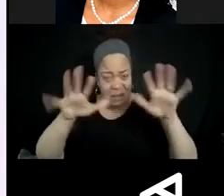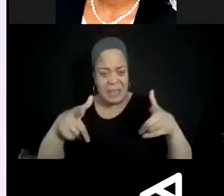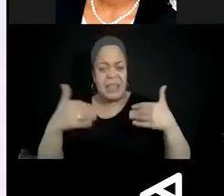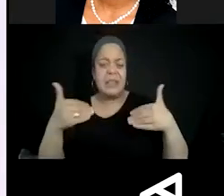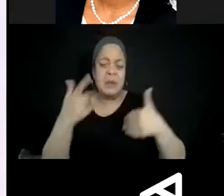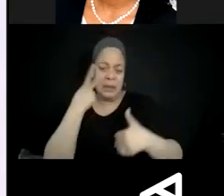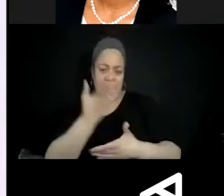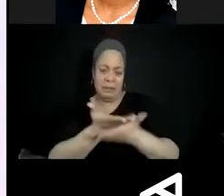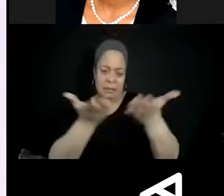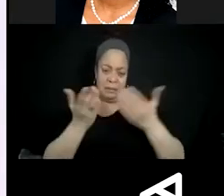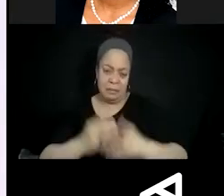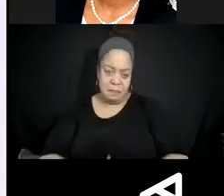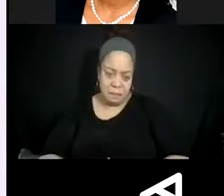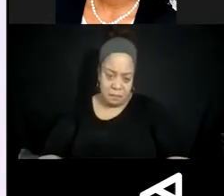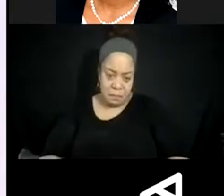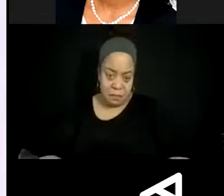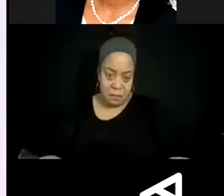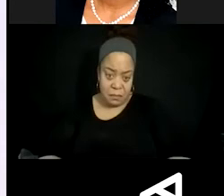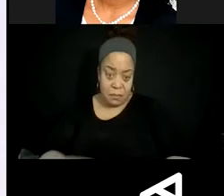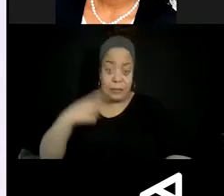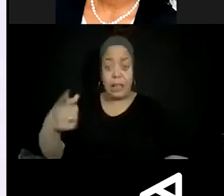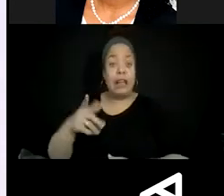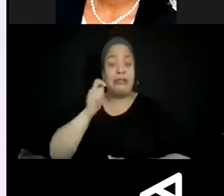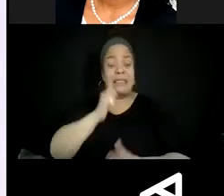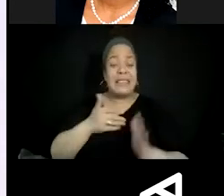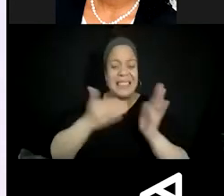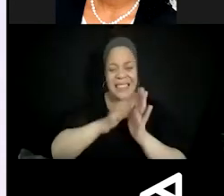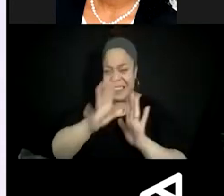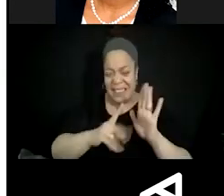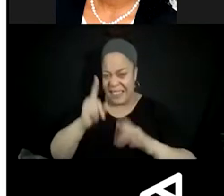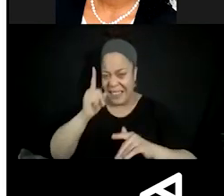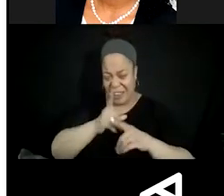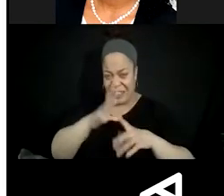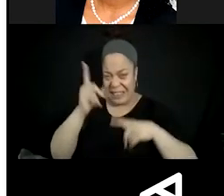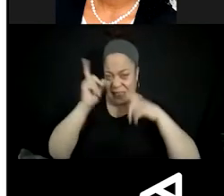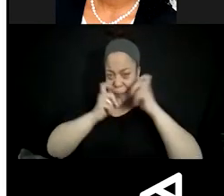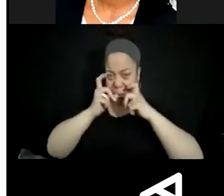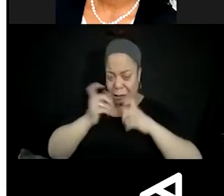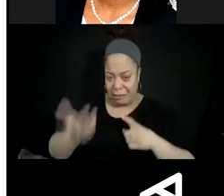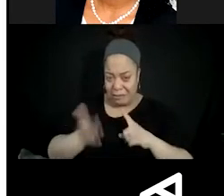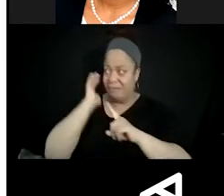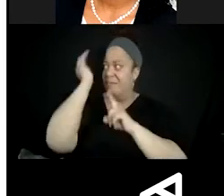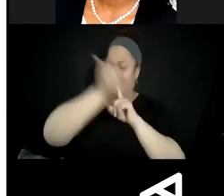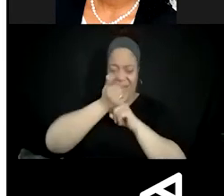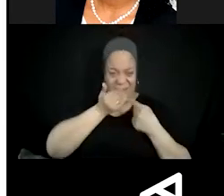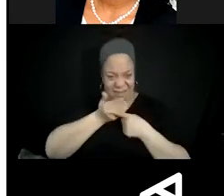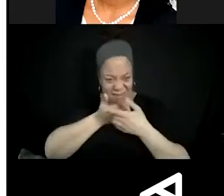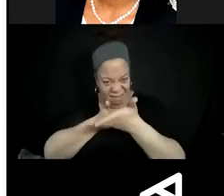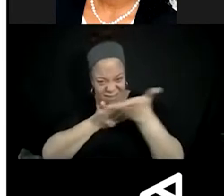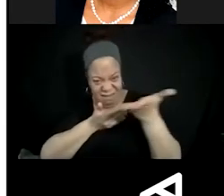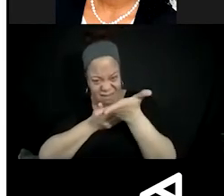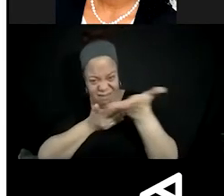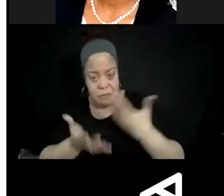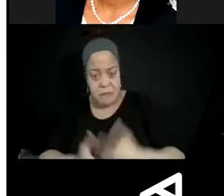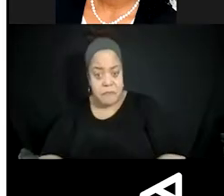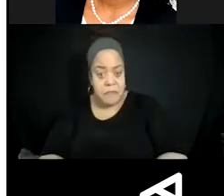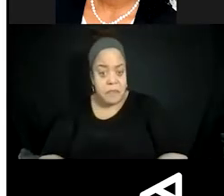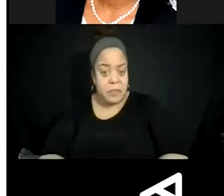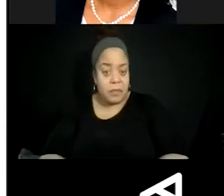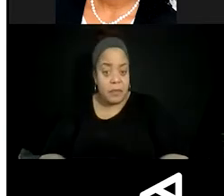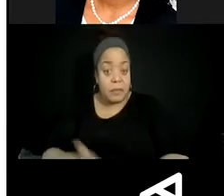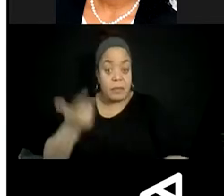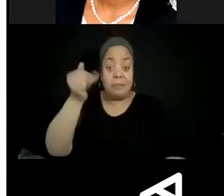fictitious depiction of youth of color, especially Black youth, when in 1995 he wrote a Standard Weekly article called The Coming of the